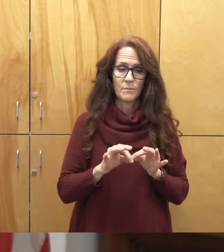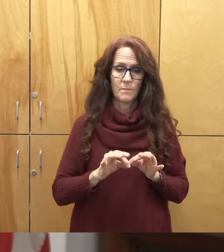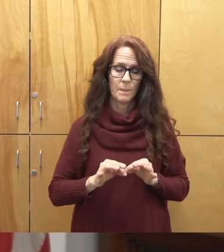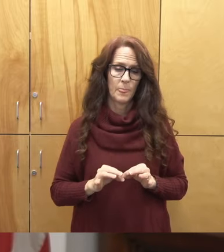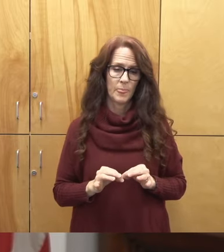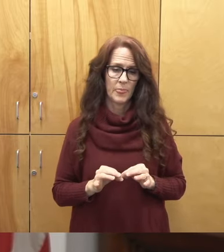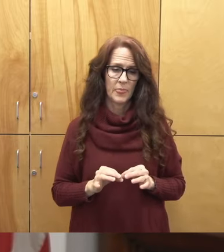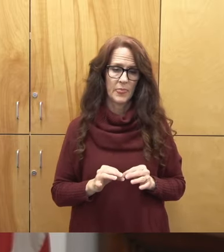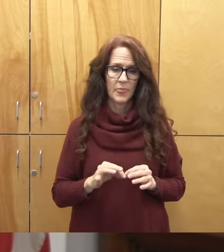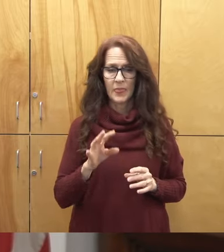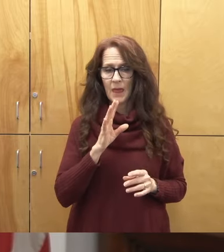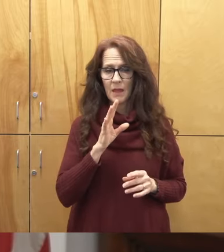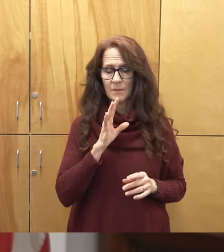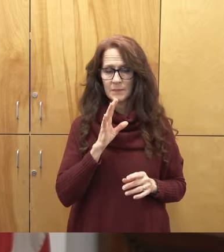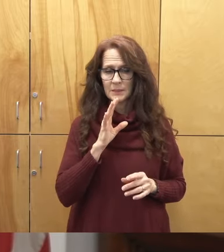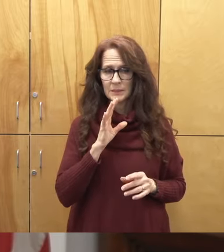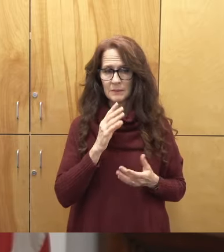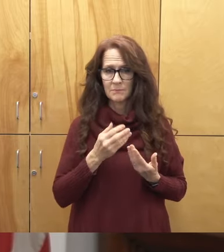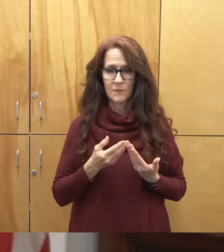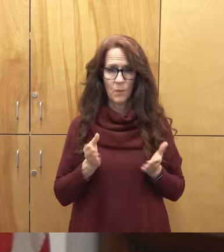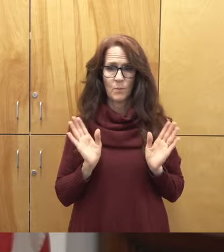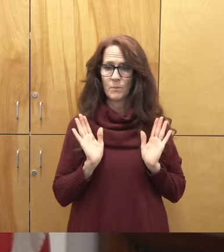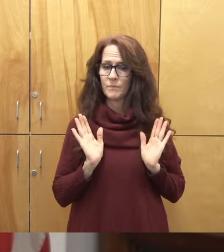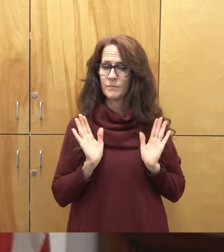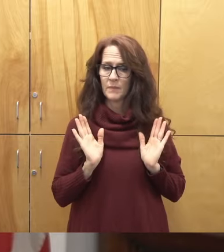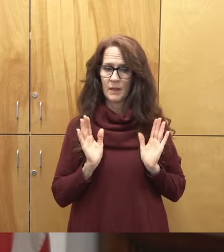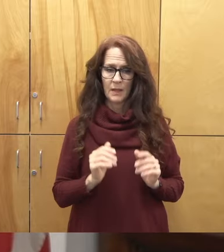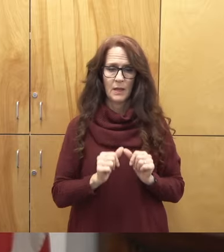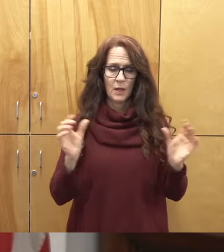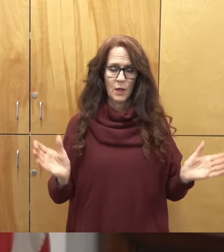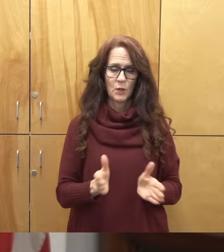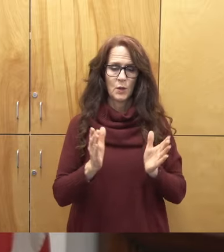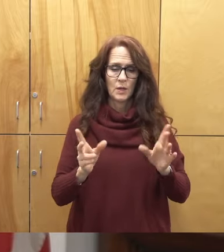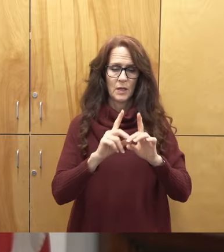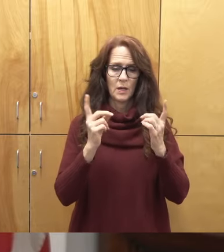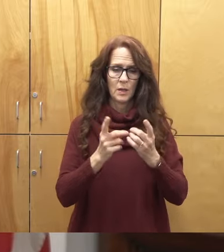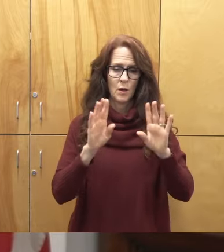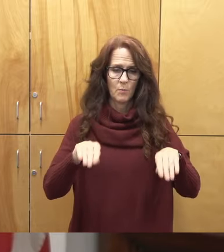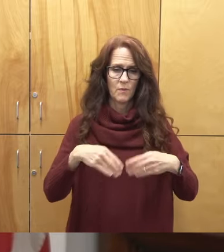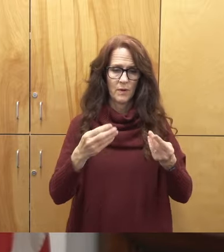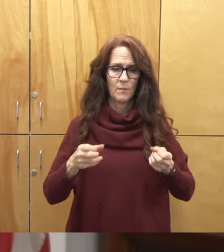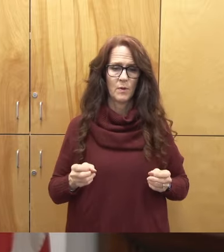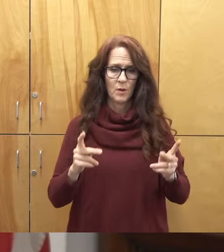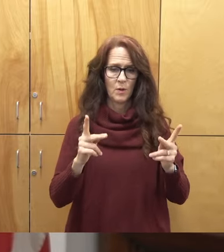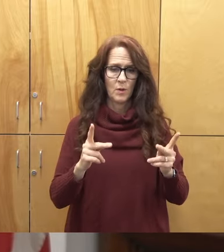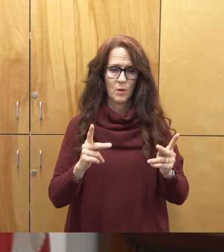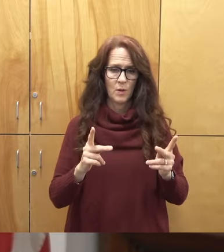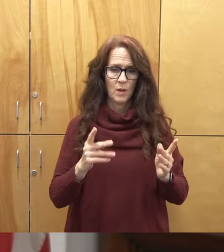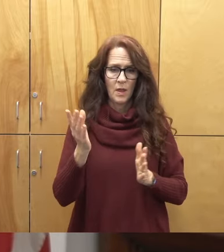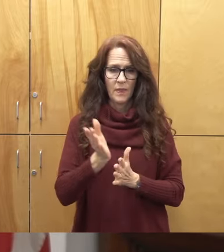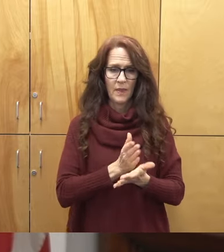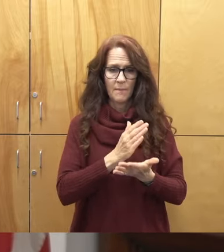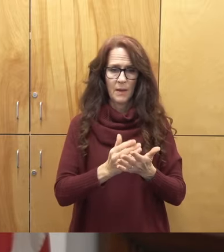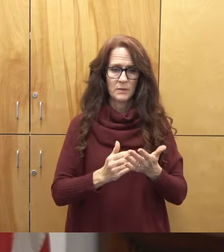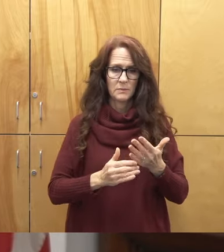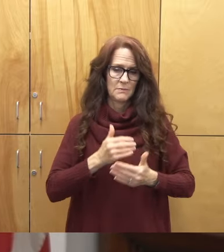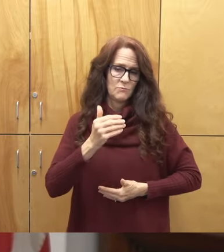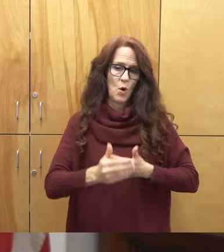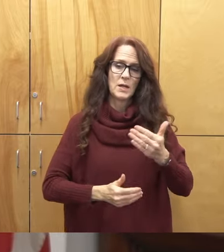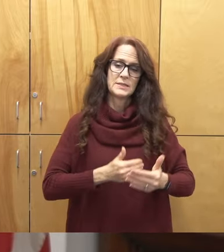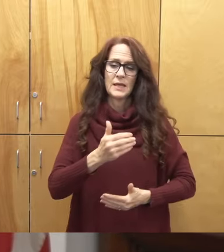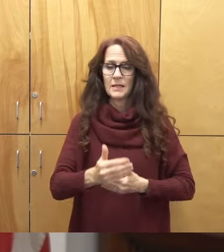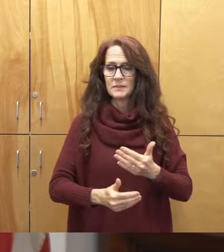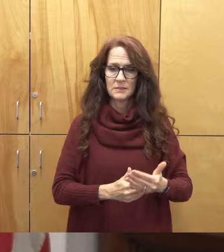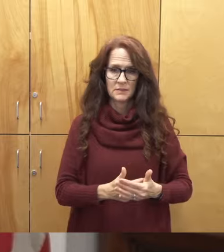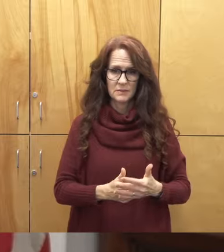And I'm speaking candidly here. I want to continue encouraging our district to provide opportunities throughout the budget engagement process.